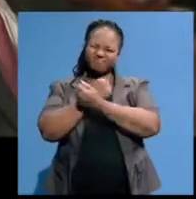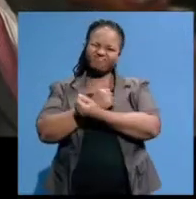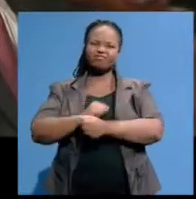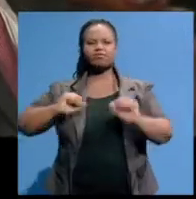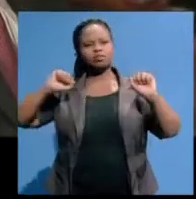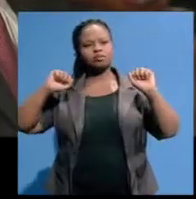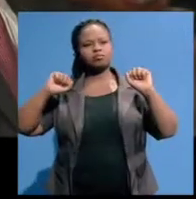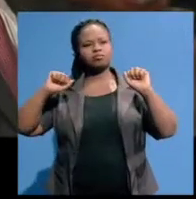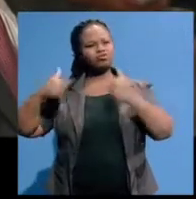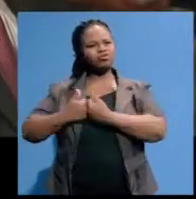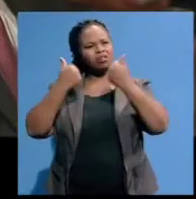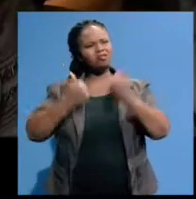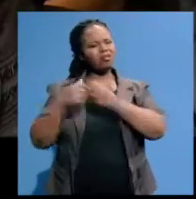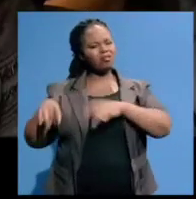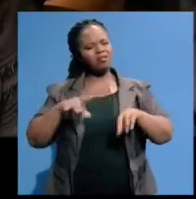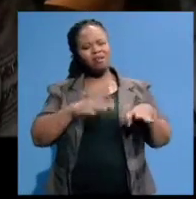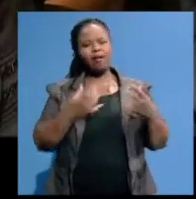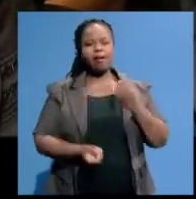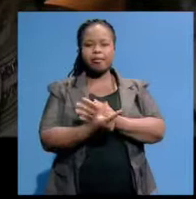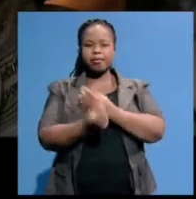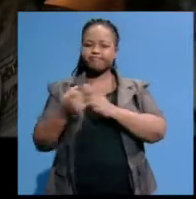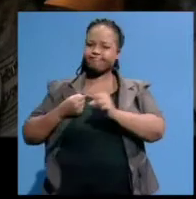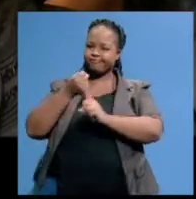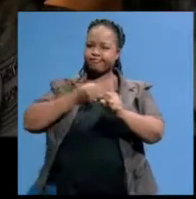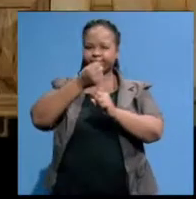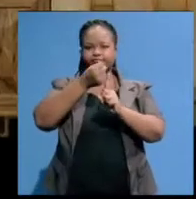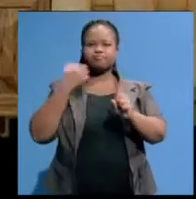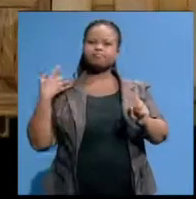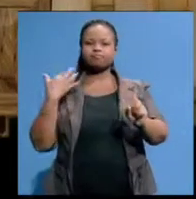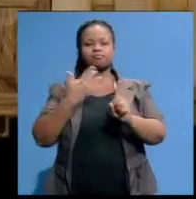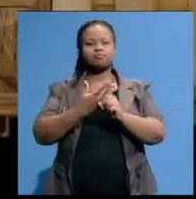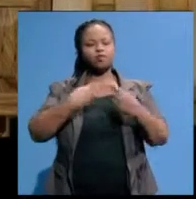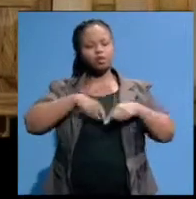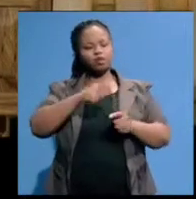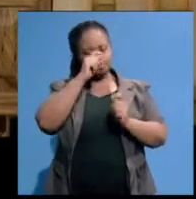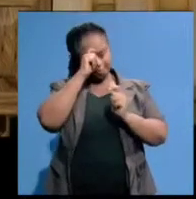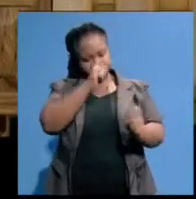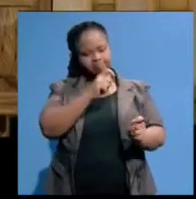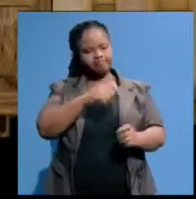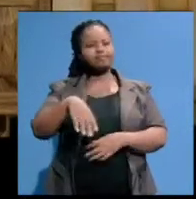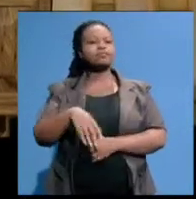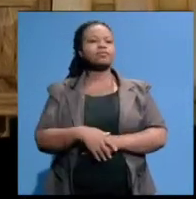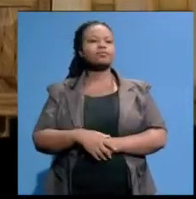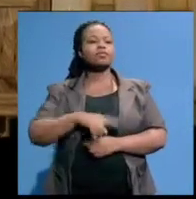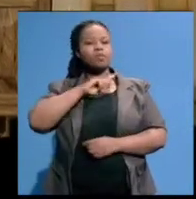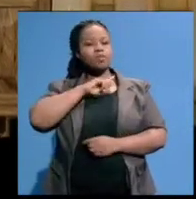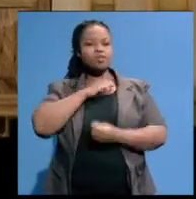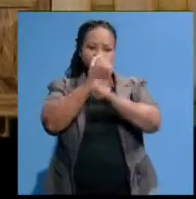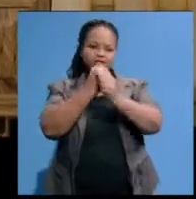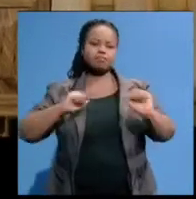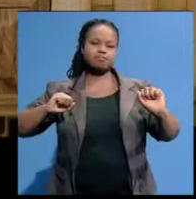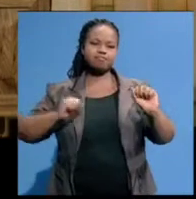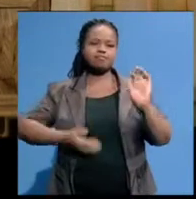we can salute you as a fighter for freedom in the end. Farewell, my dear